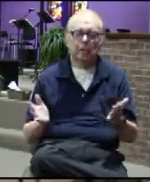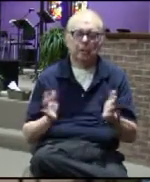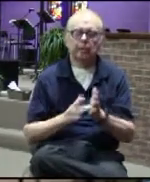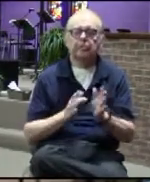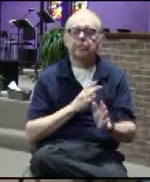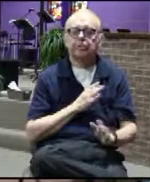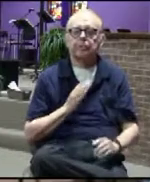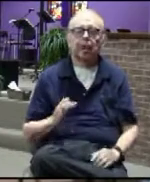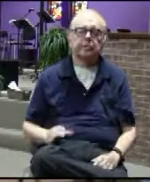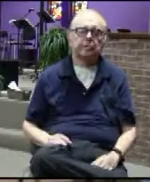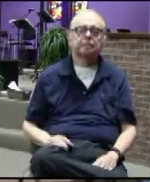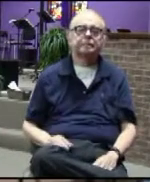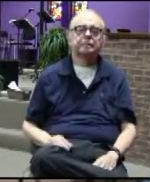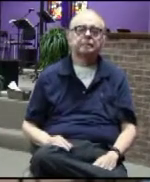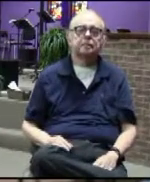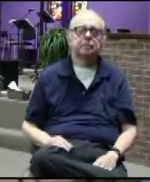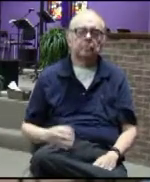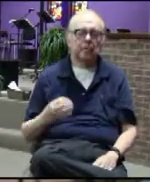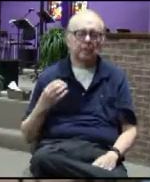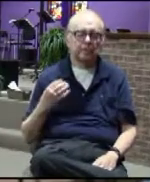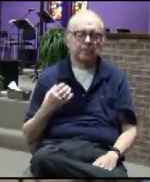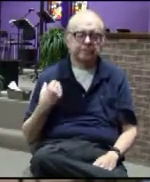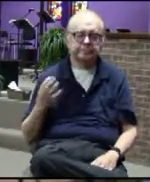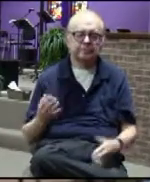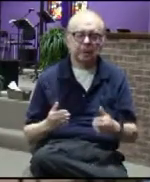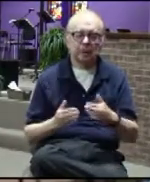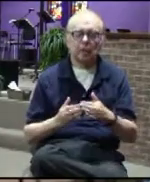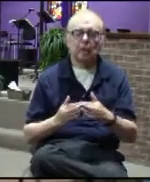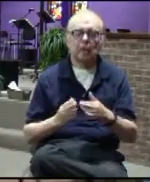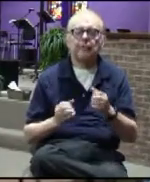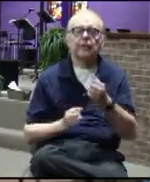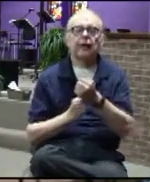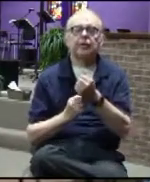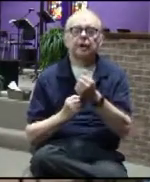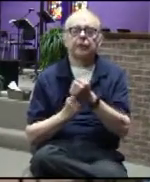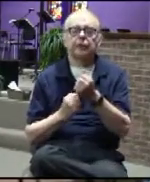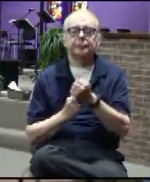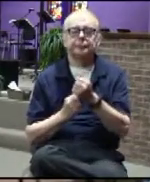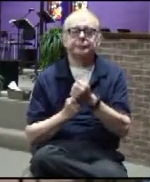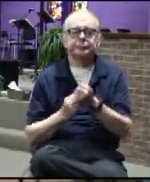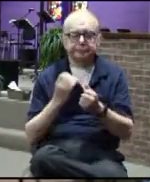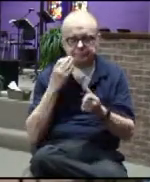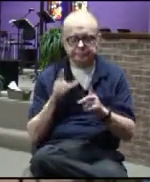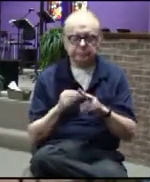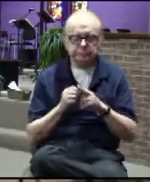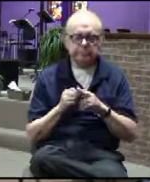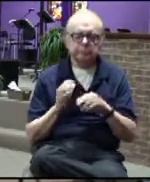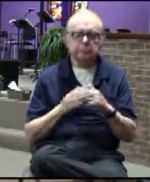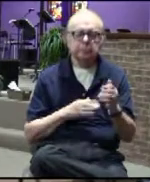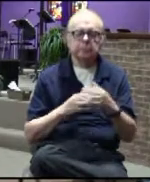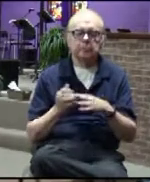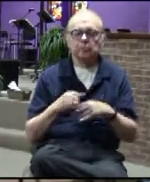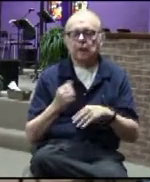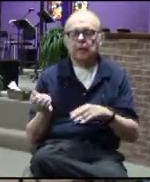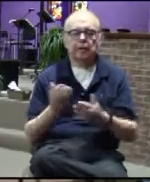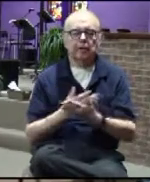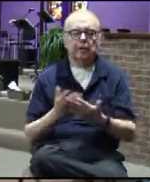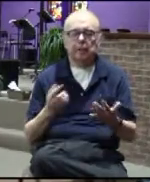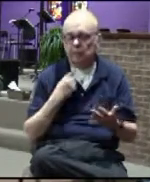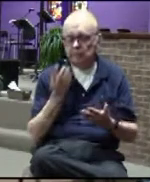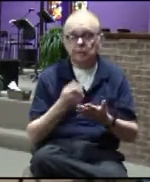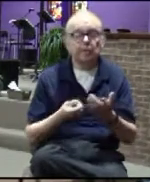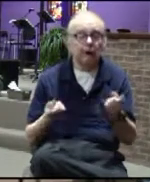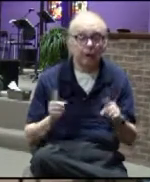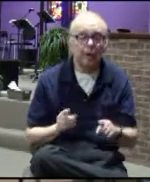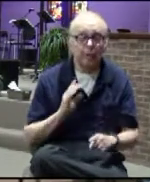Jesus Christ the chief cornerstone the foundation if you choose to build on something else let me say